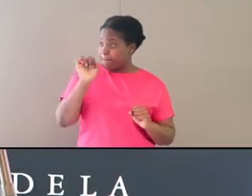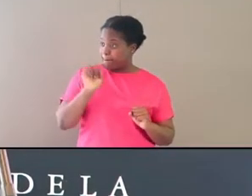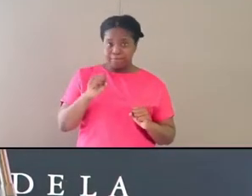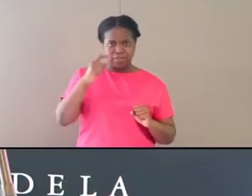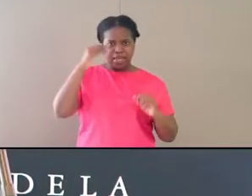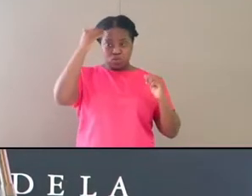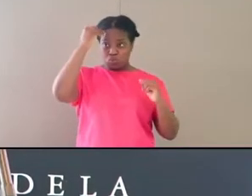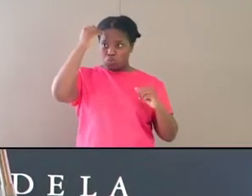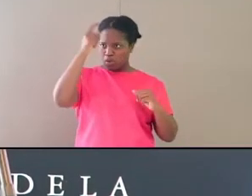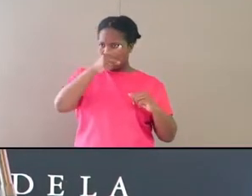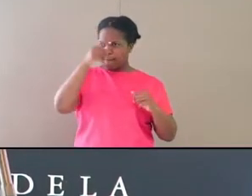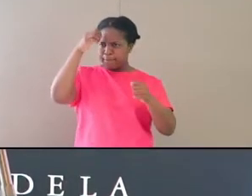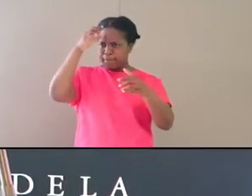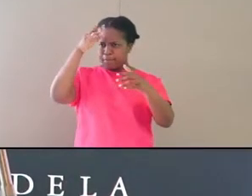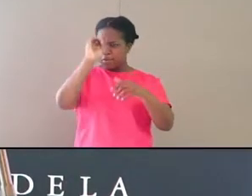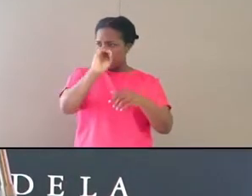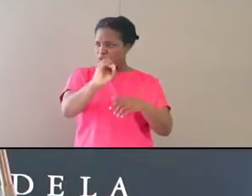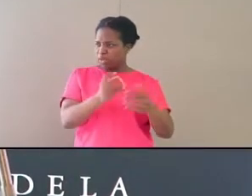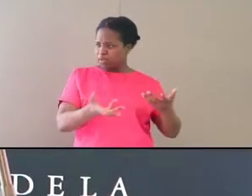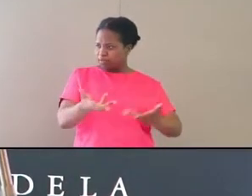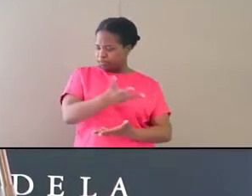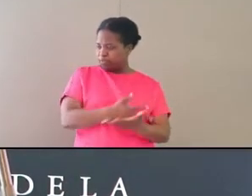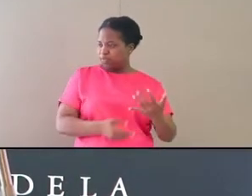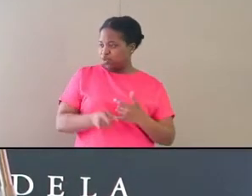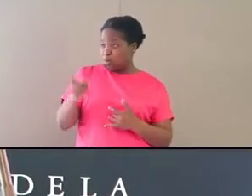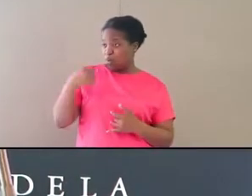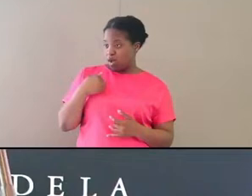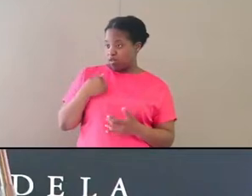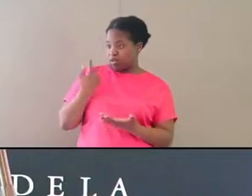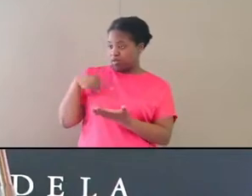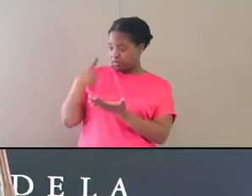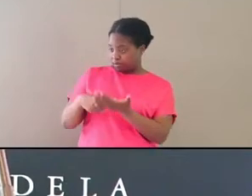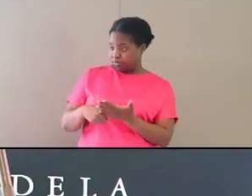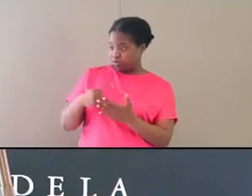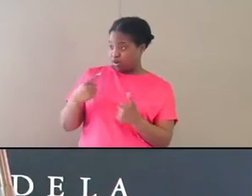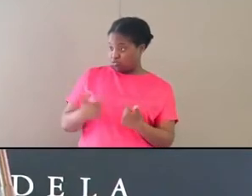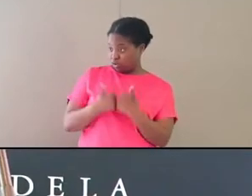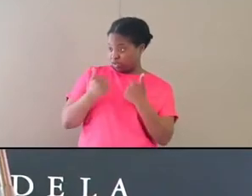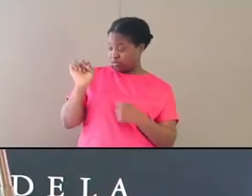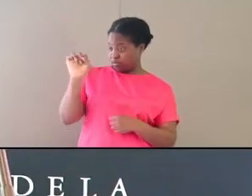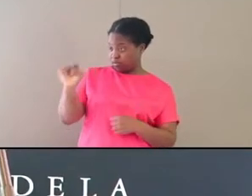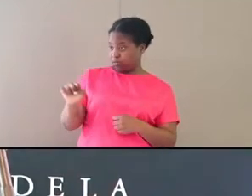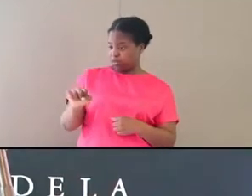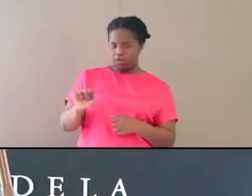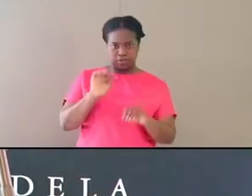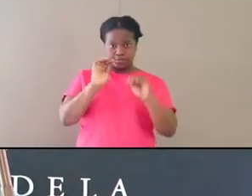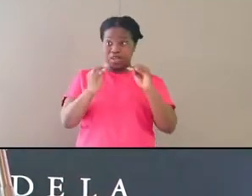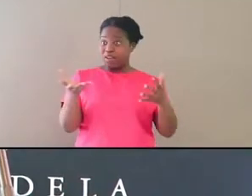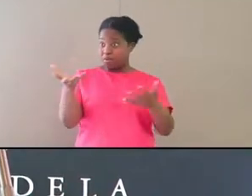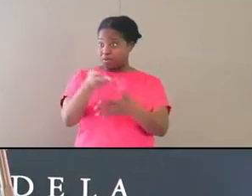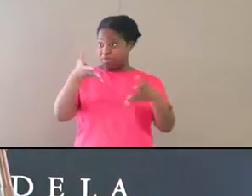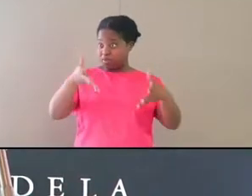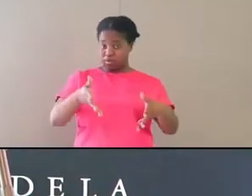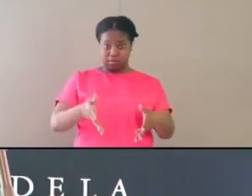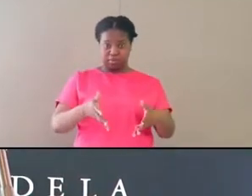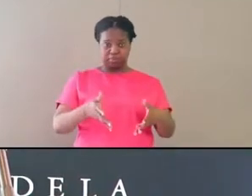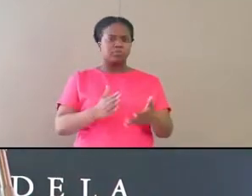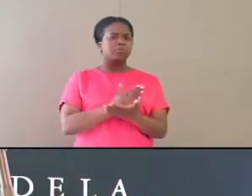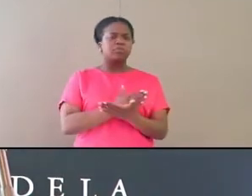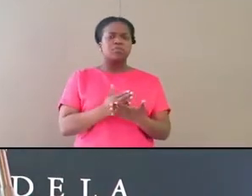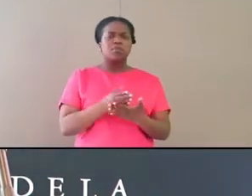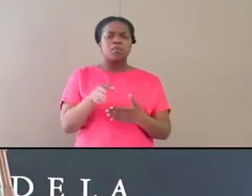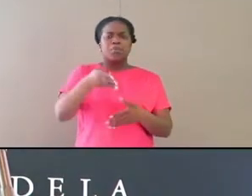brains are here. So, Mastura, let's take you up on that and let's put a call to action to everybody who's in the room and those who may not